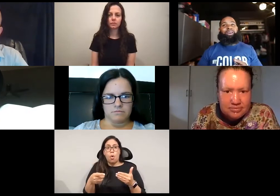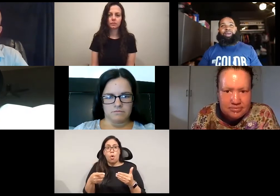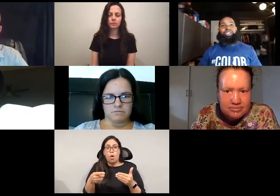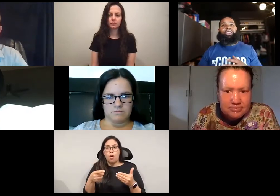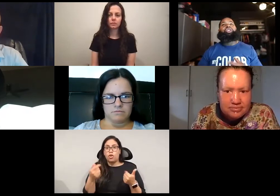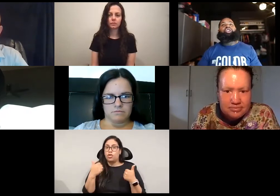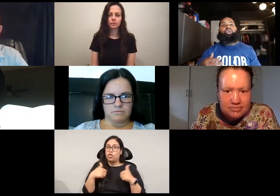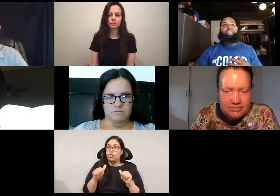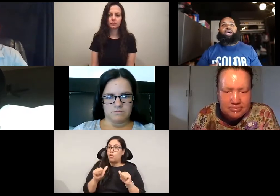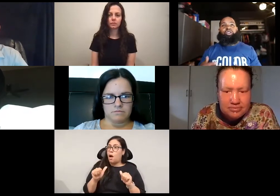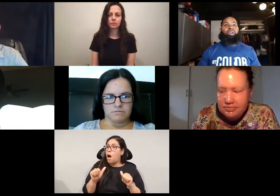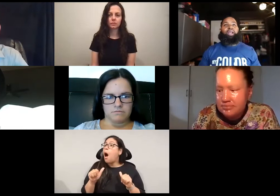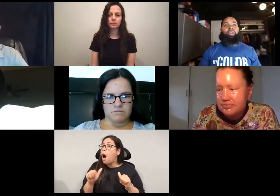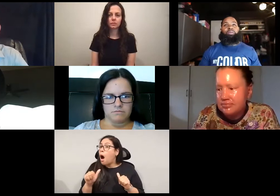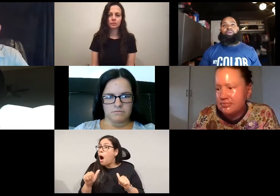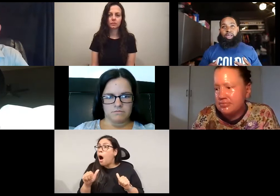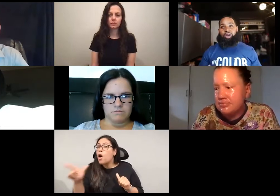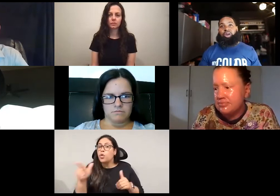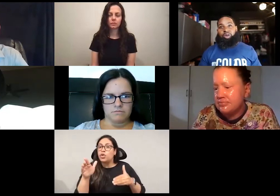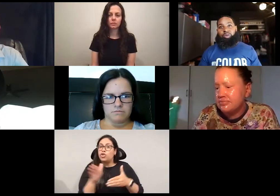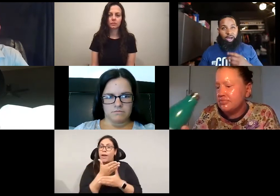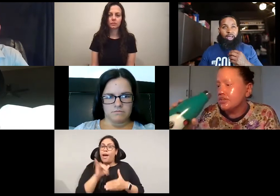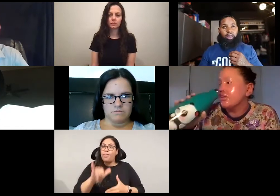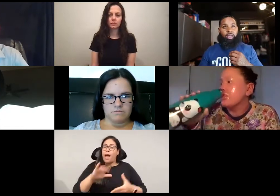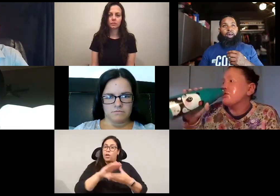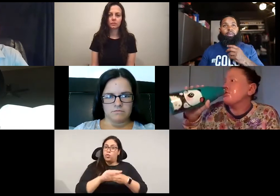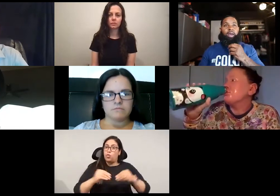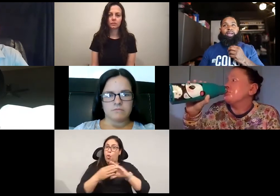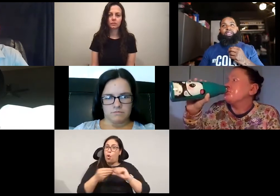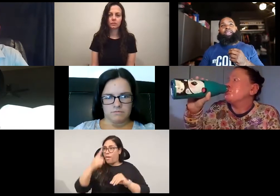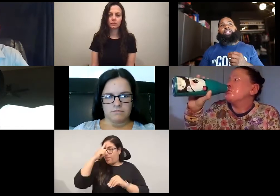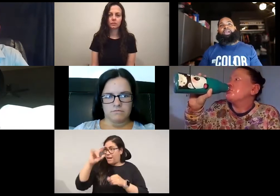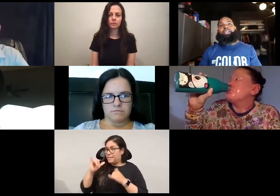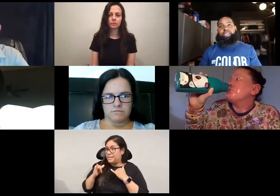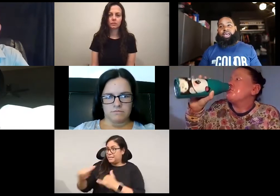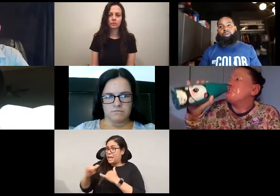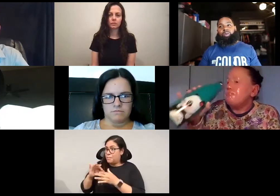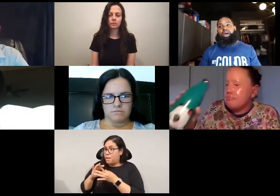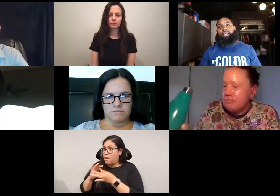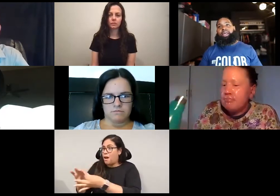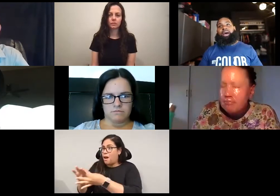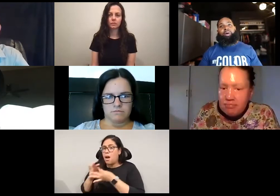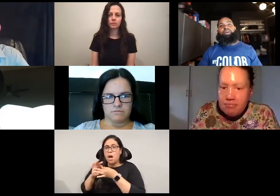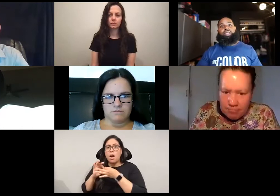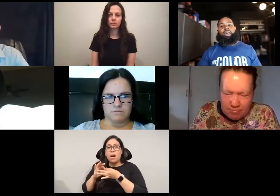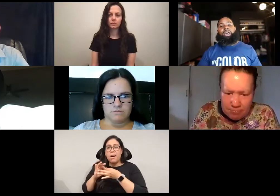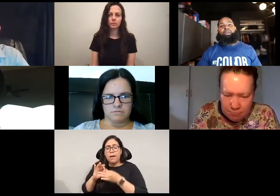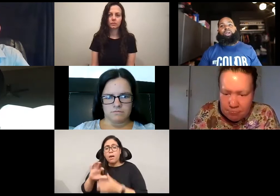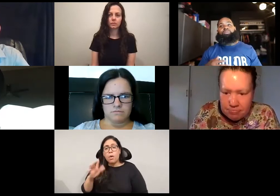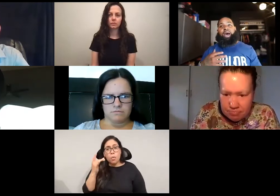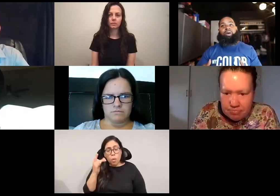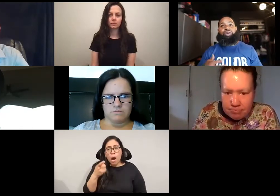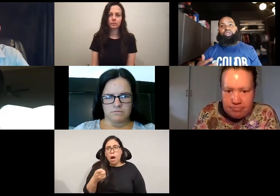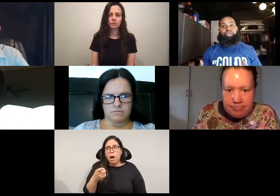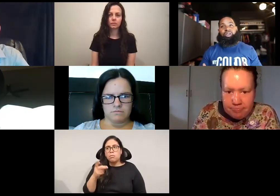behind them and share a story that is relatable in your own mind, because then it does take away that person and